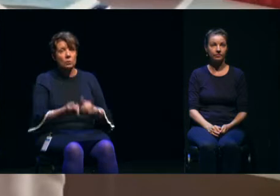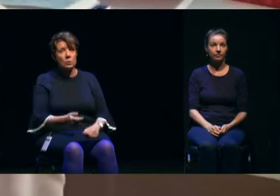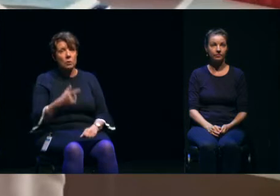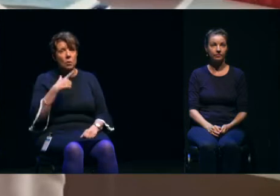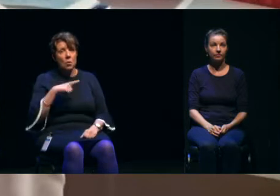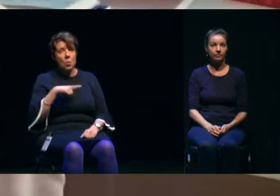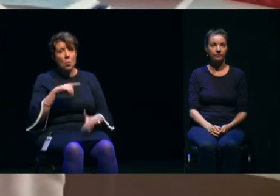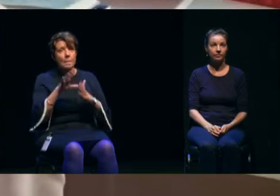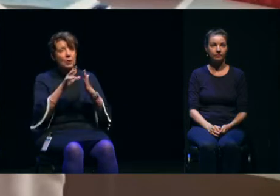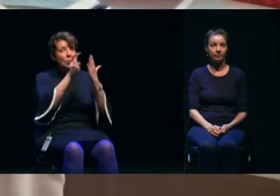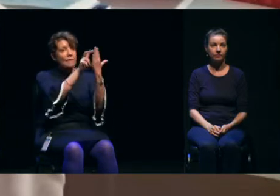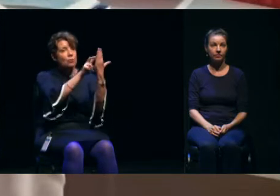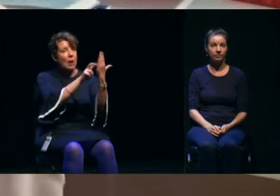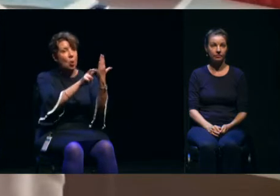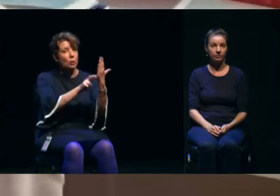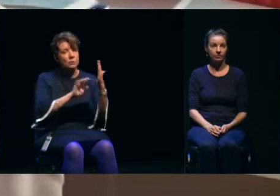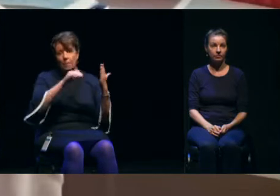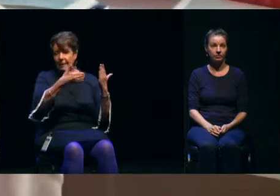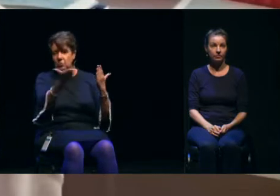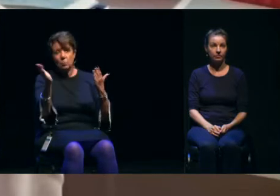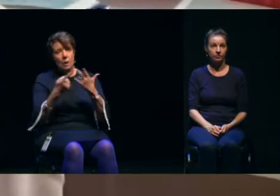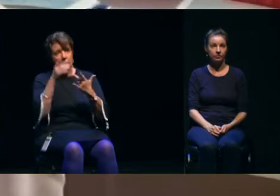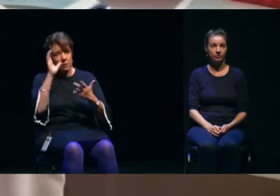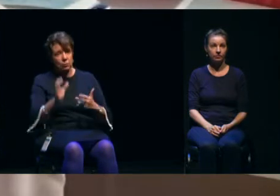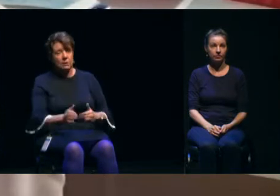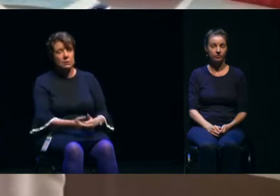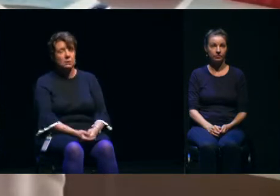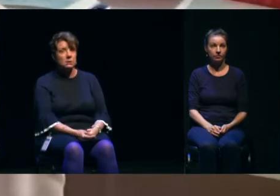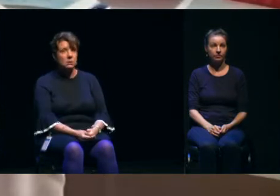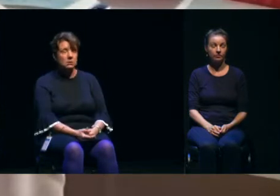keep records more than in other places. Because